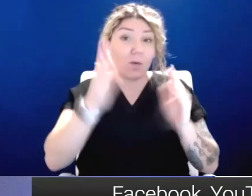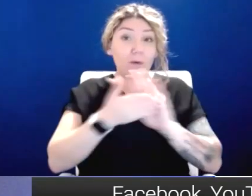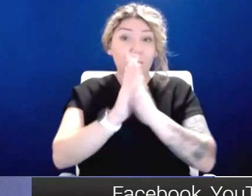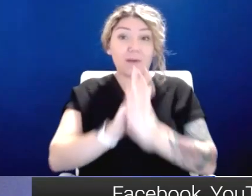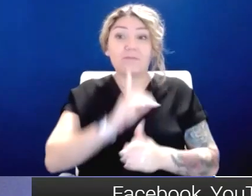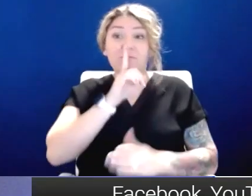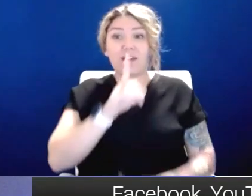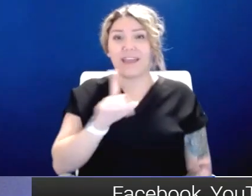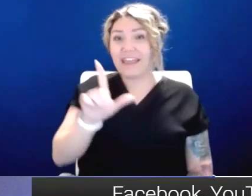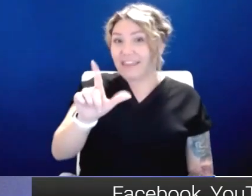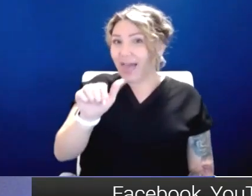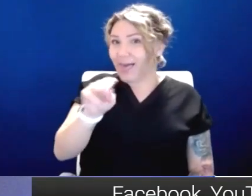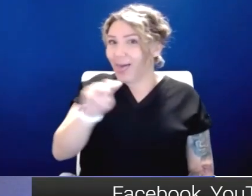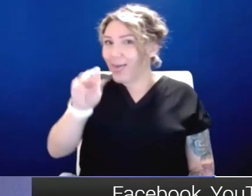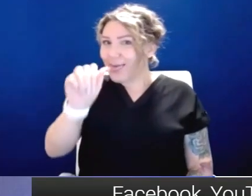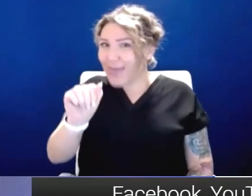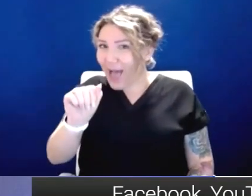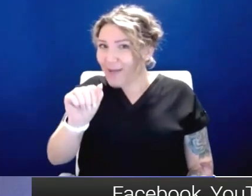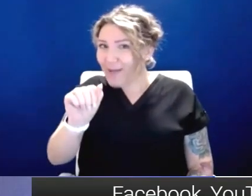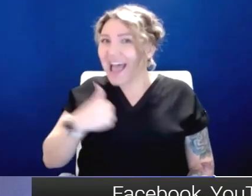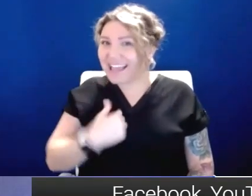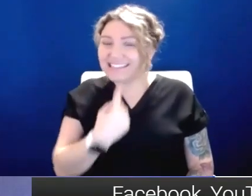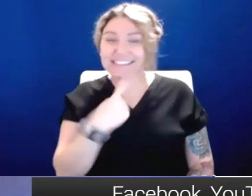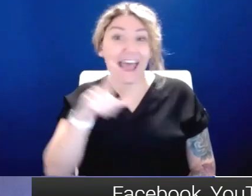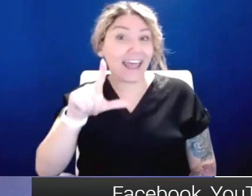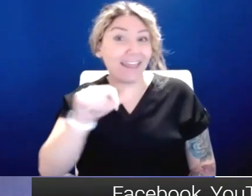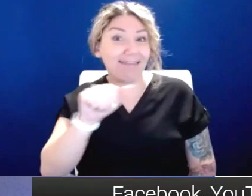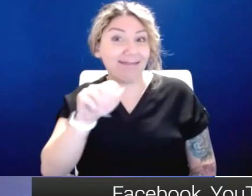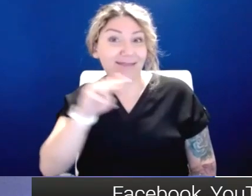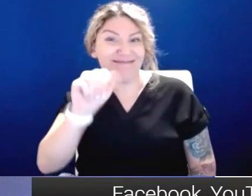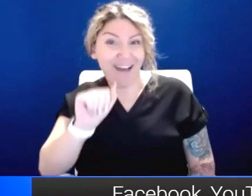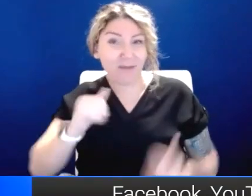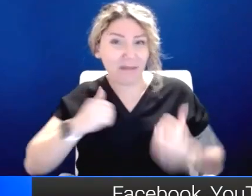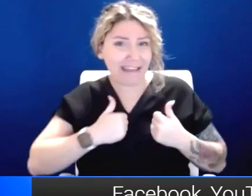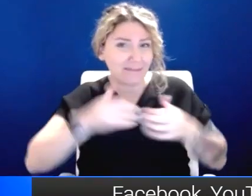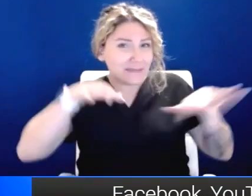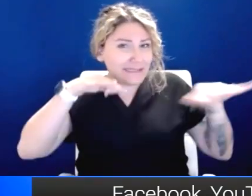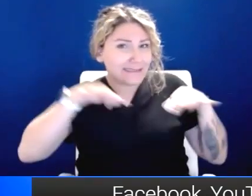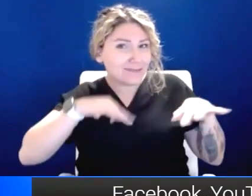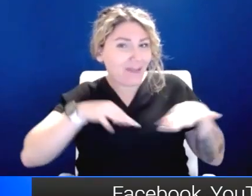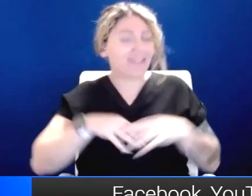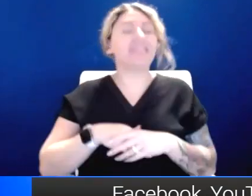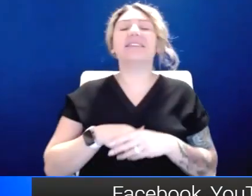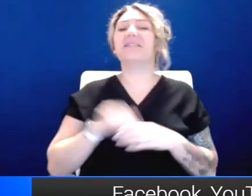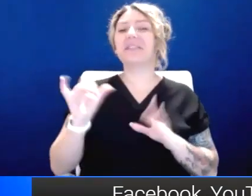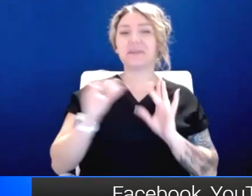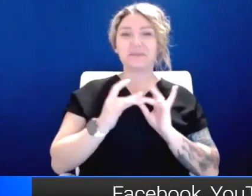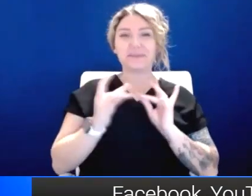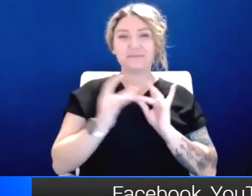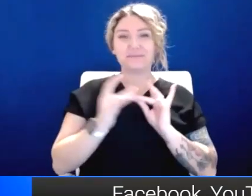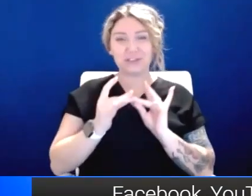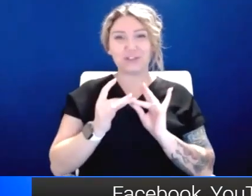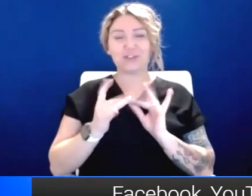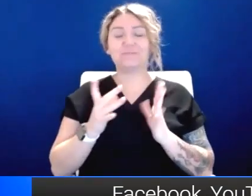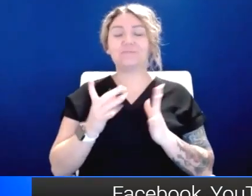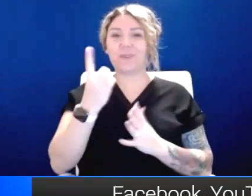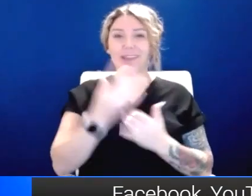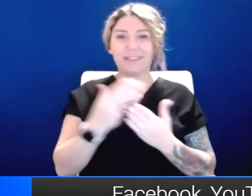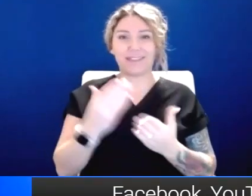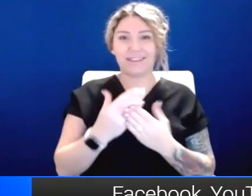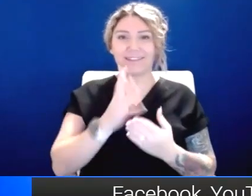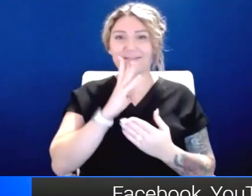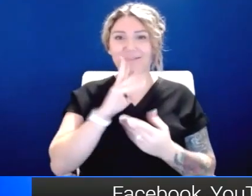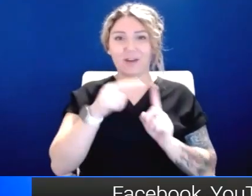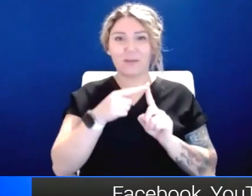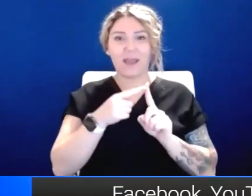factor. And yes, I said llamas. Explain, please. Right. So like I mentioned earlier, one of the things we talked about is